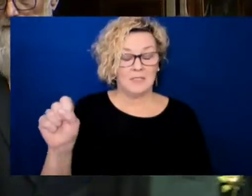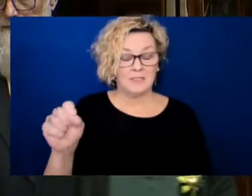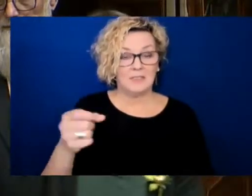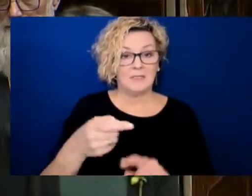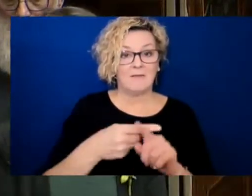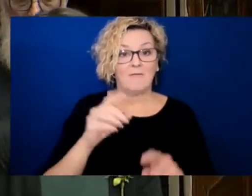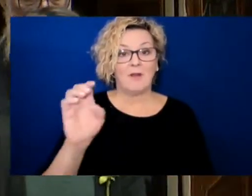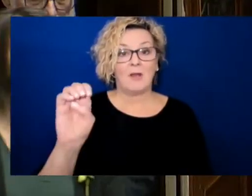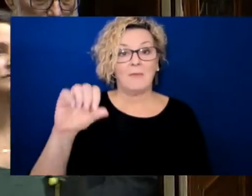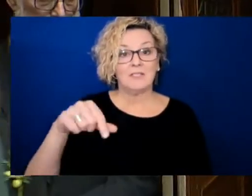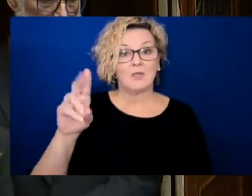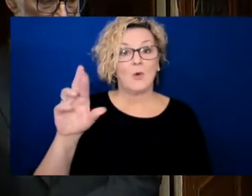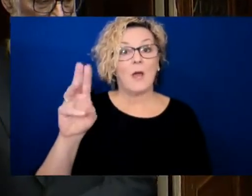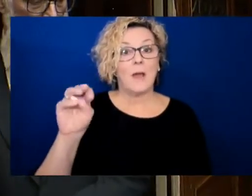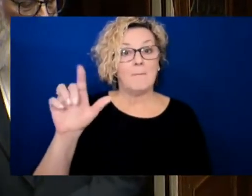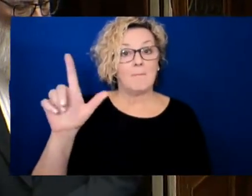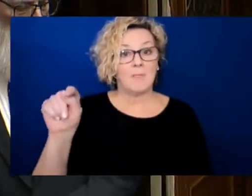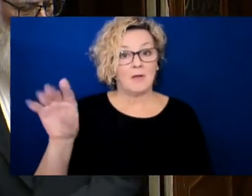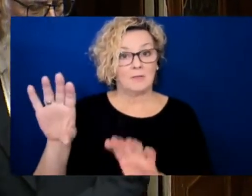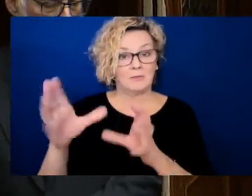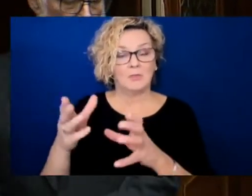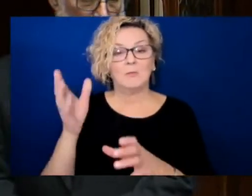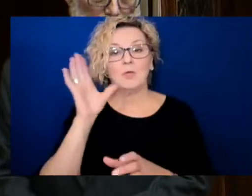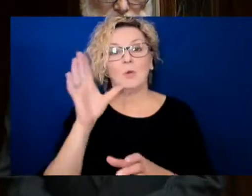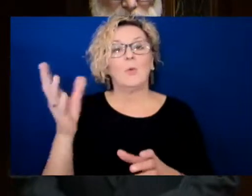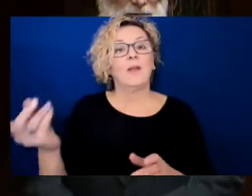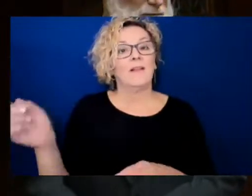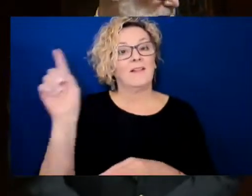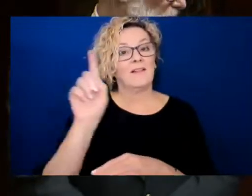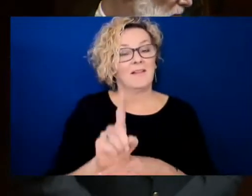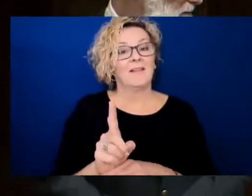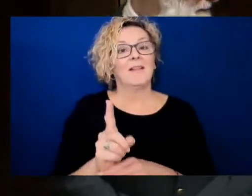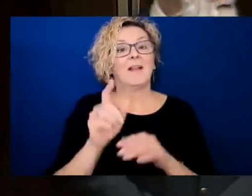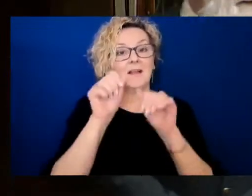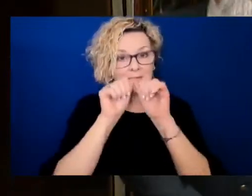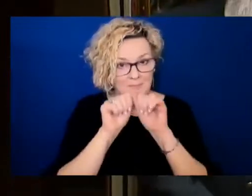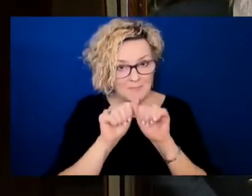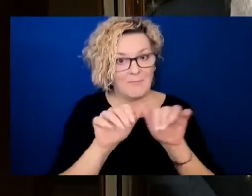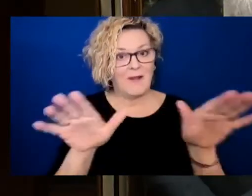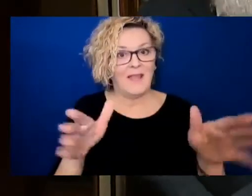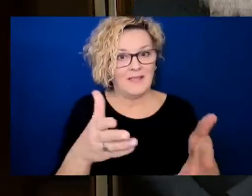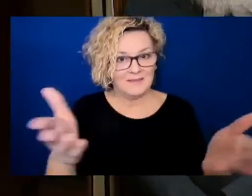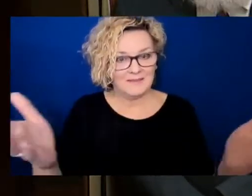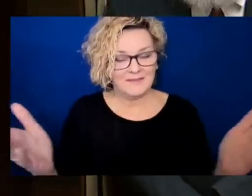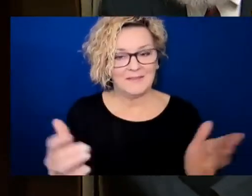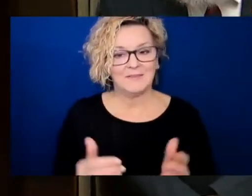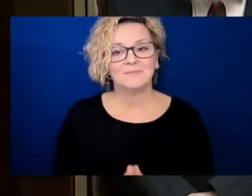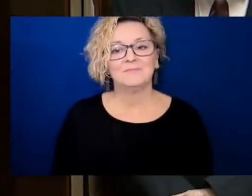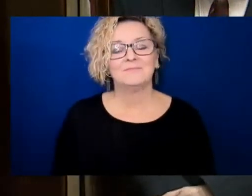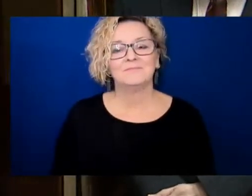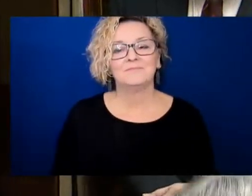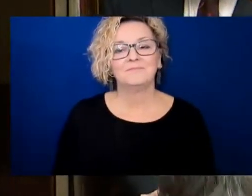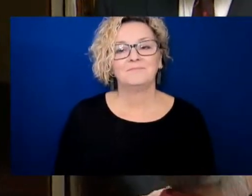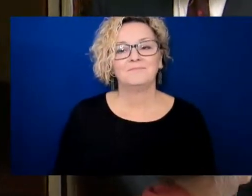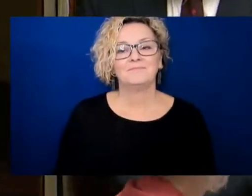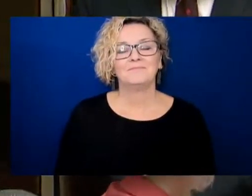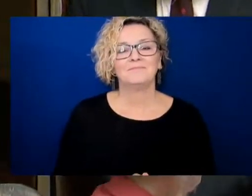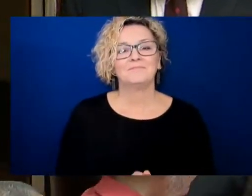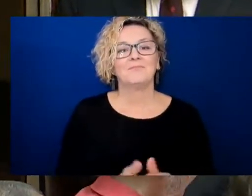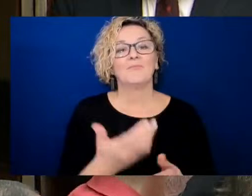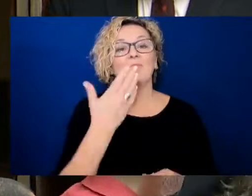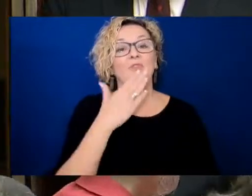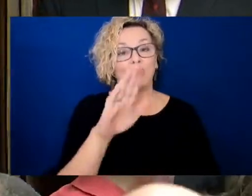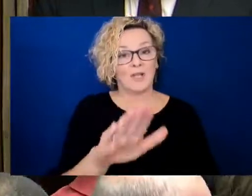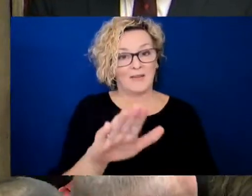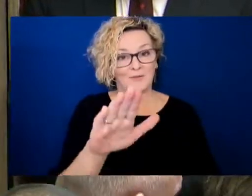Good afternoon, everyone. Nansan Hiluk Nedlam Nama. I'm so grateful and